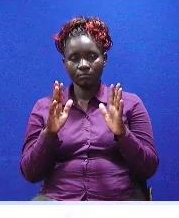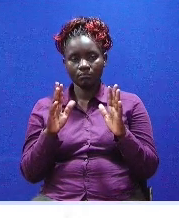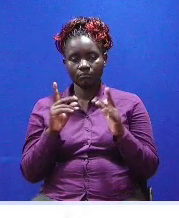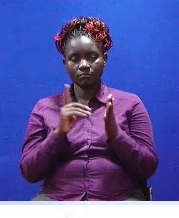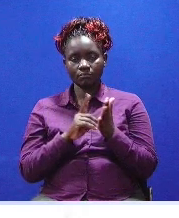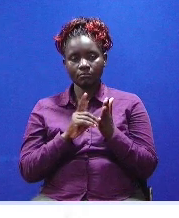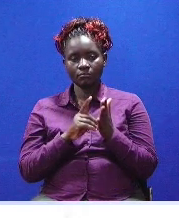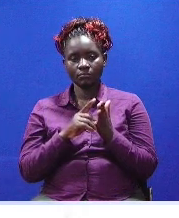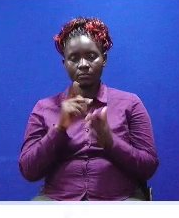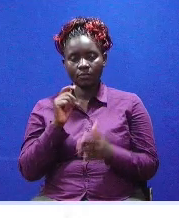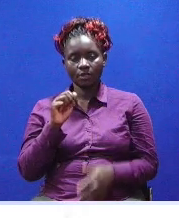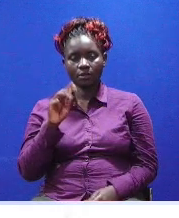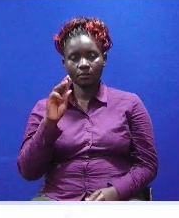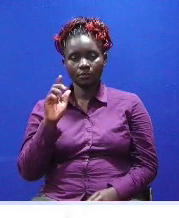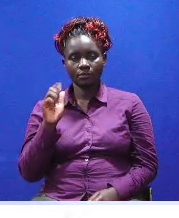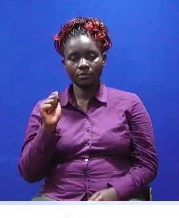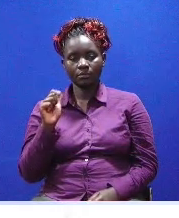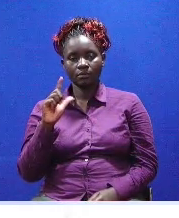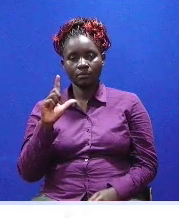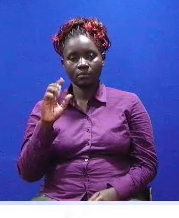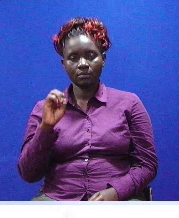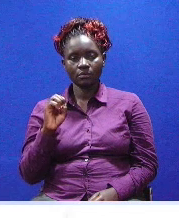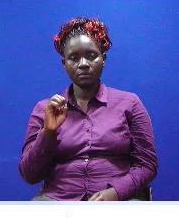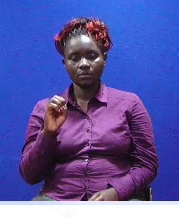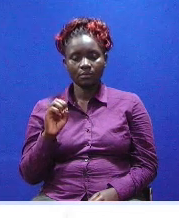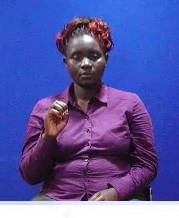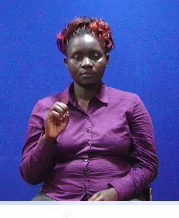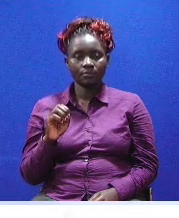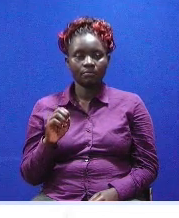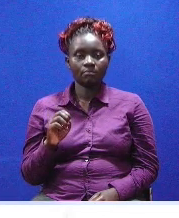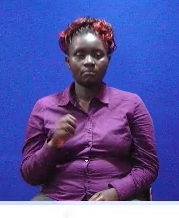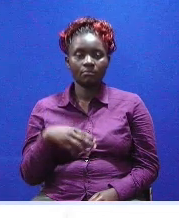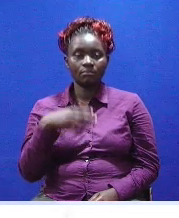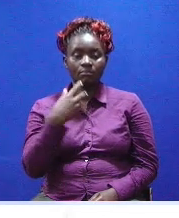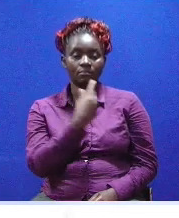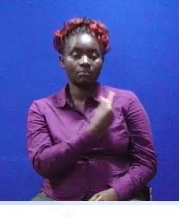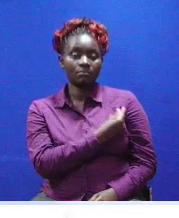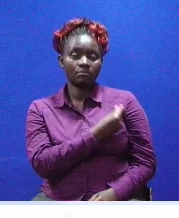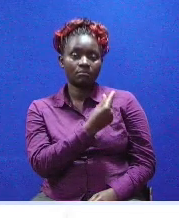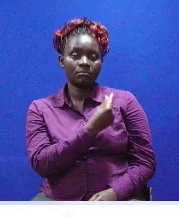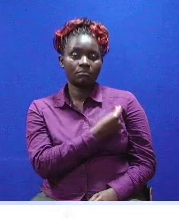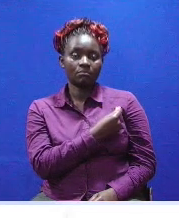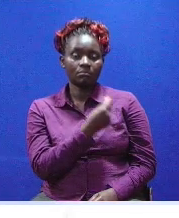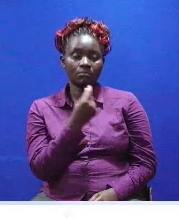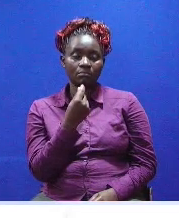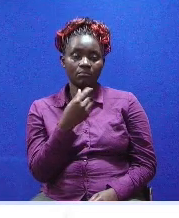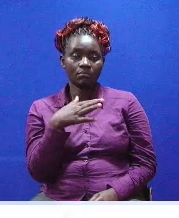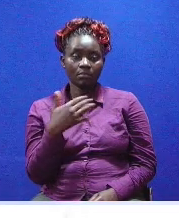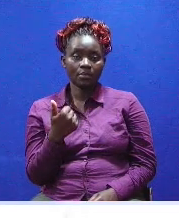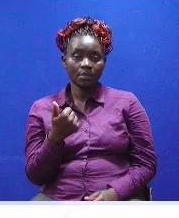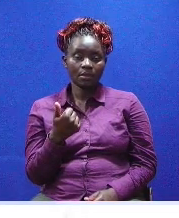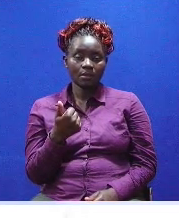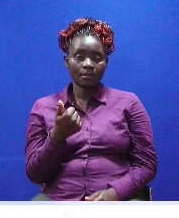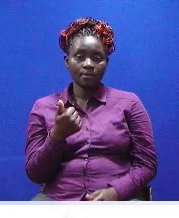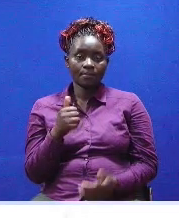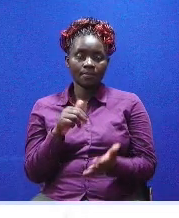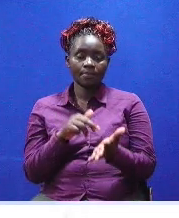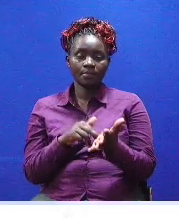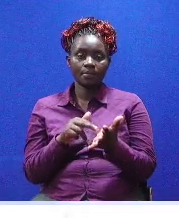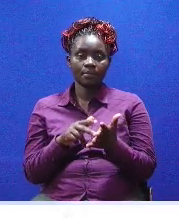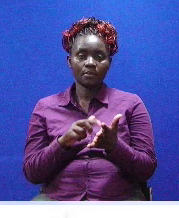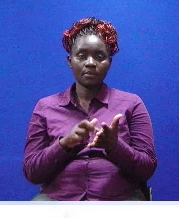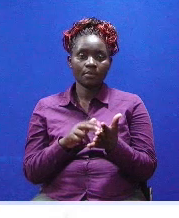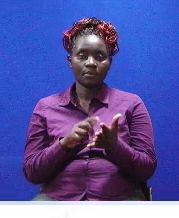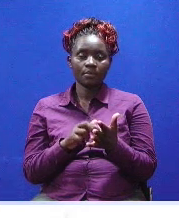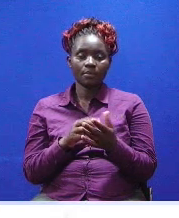Onkware aboliria aba Kenya babe bako nyora chanjo chire chigwenete na boigo go talera ase